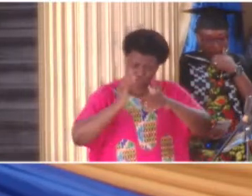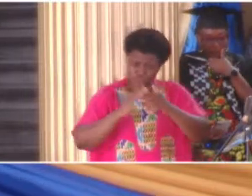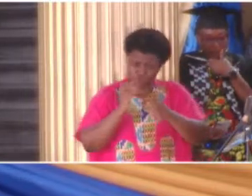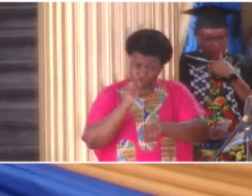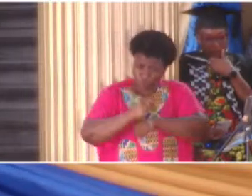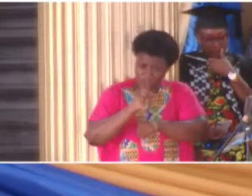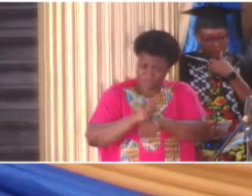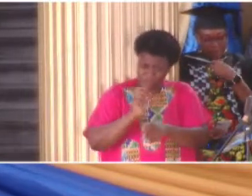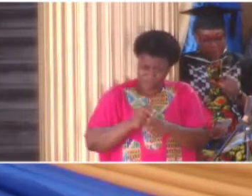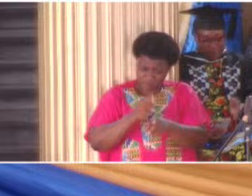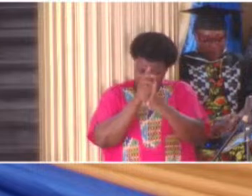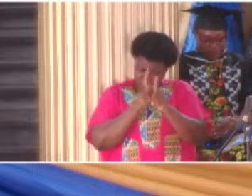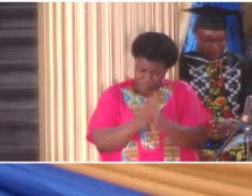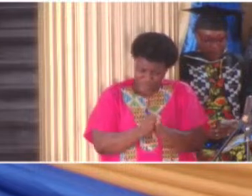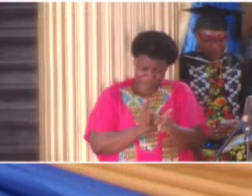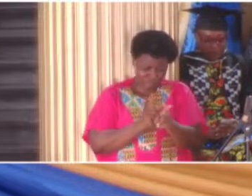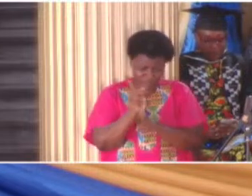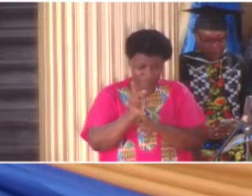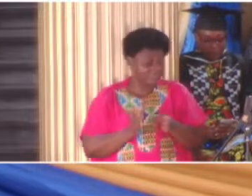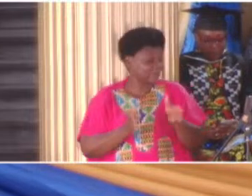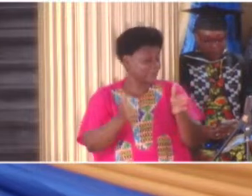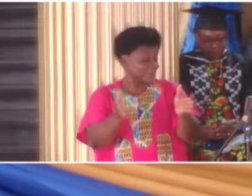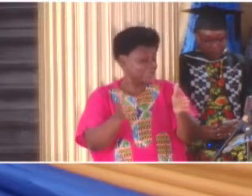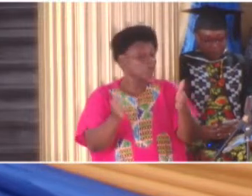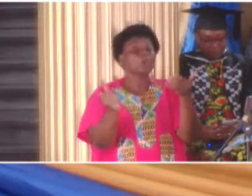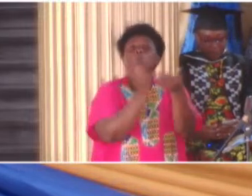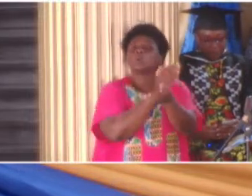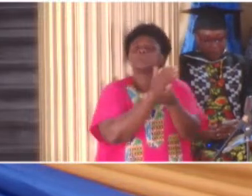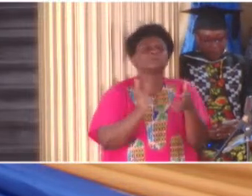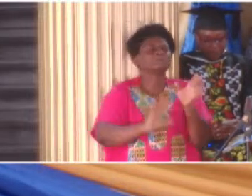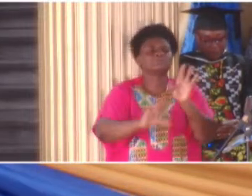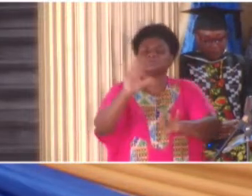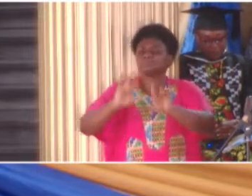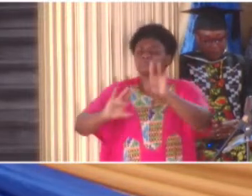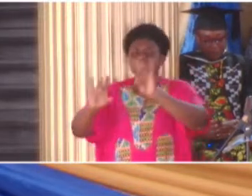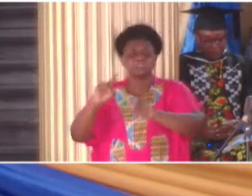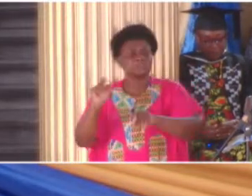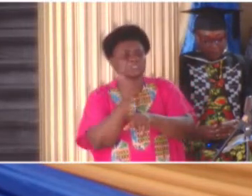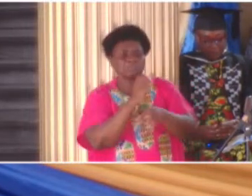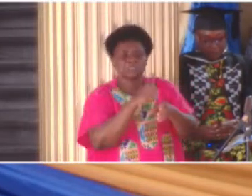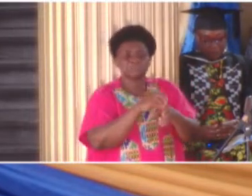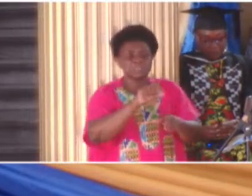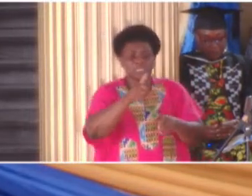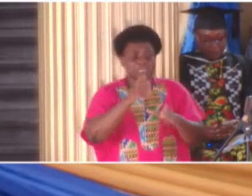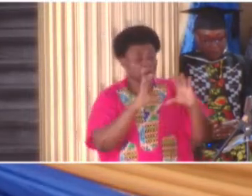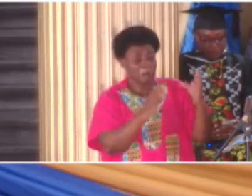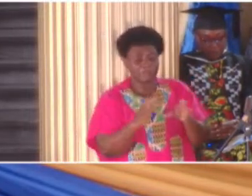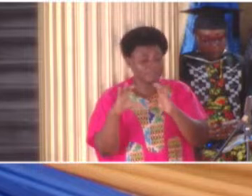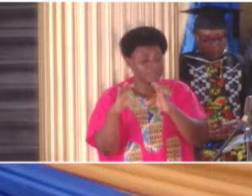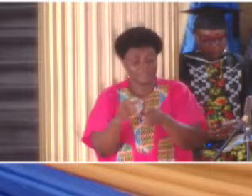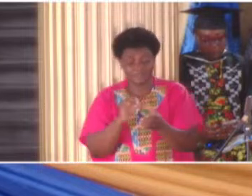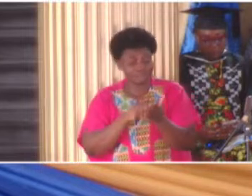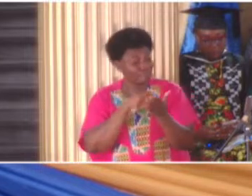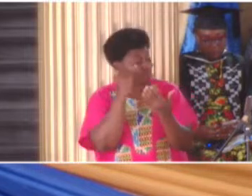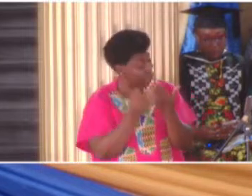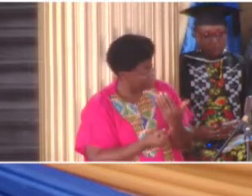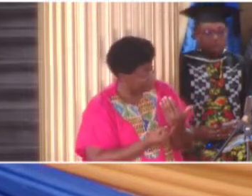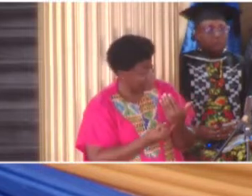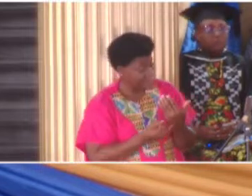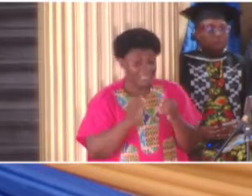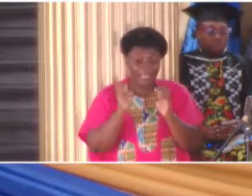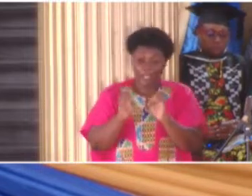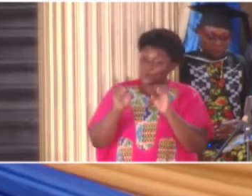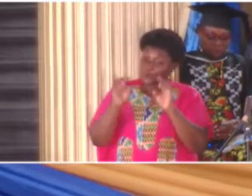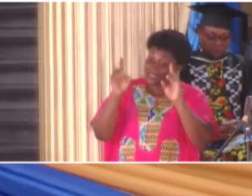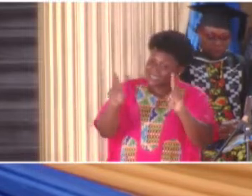respected and professional manner. Whether you find yourself involved in any community projects,